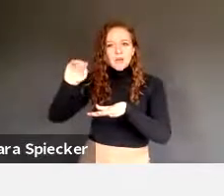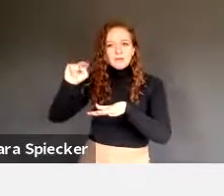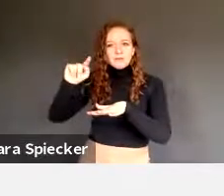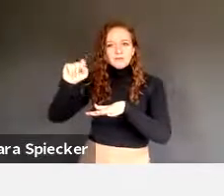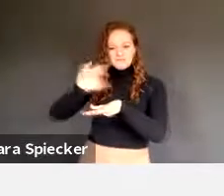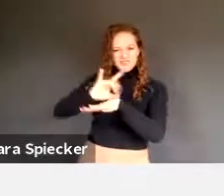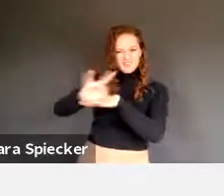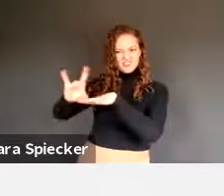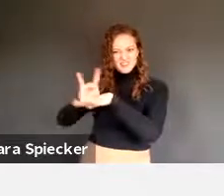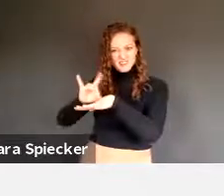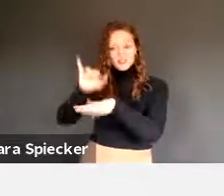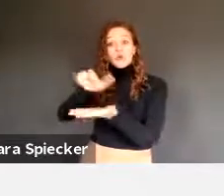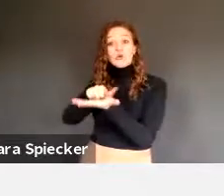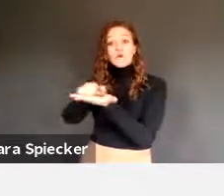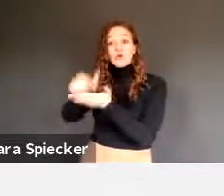for adults.